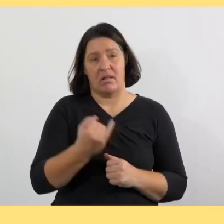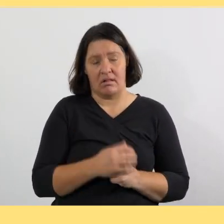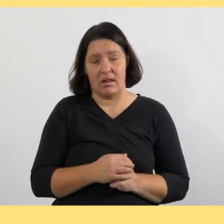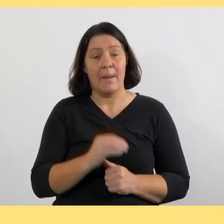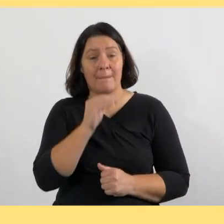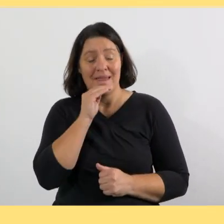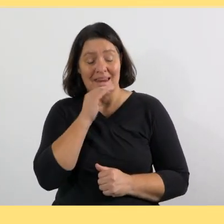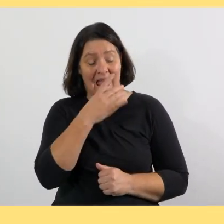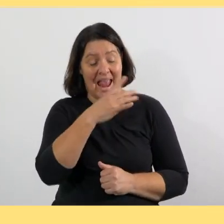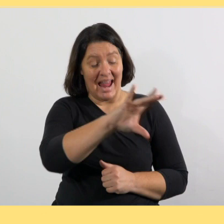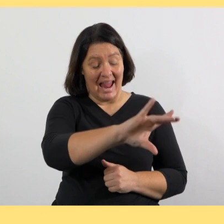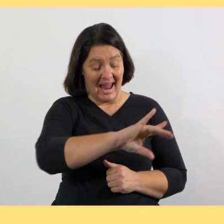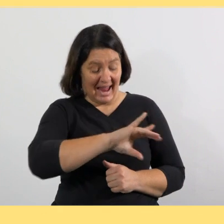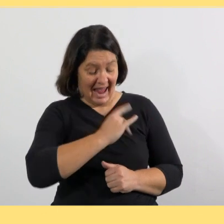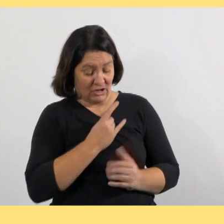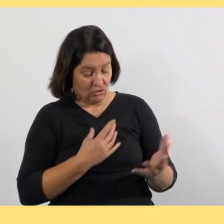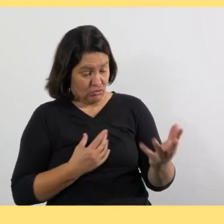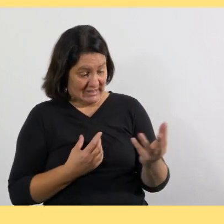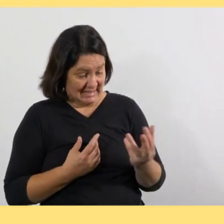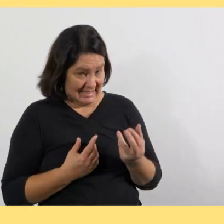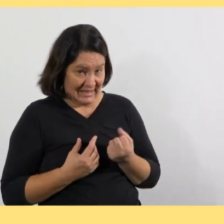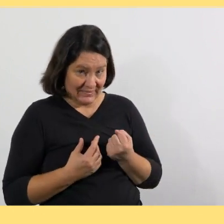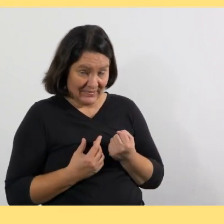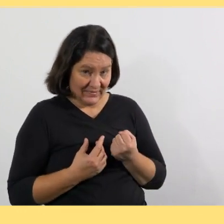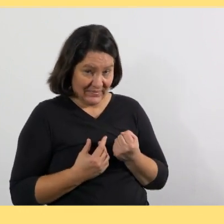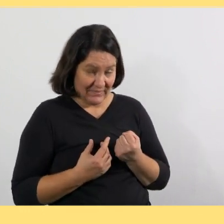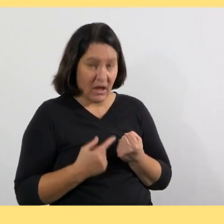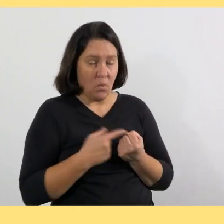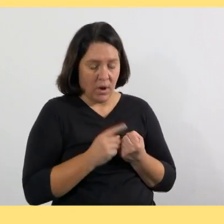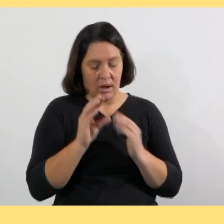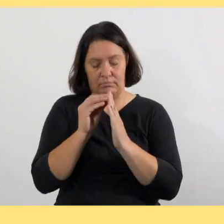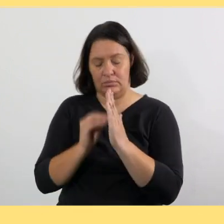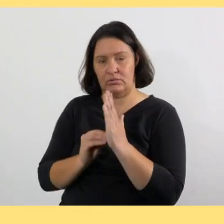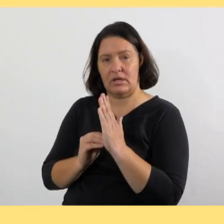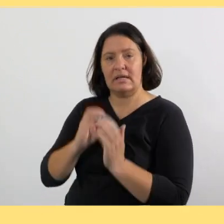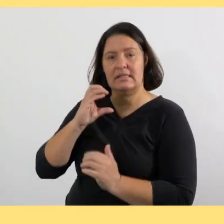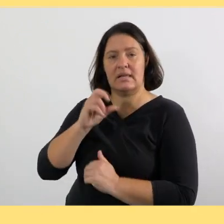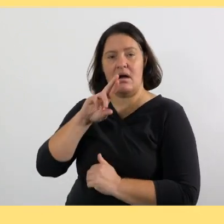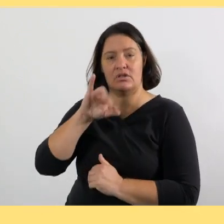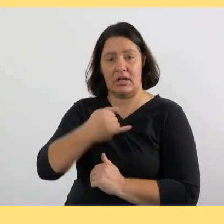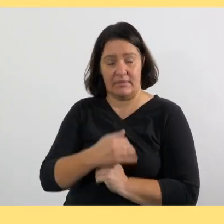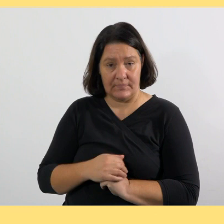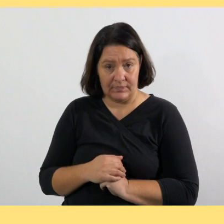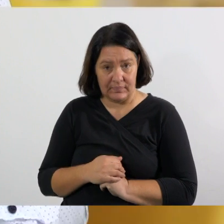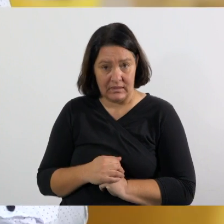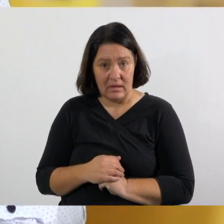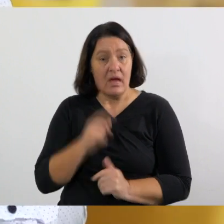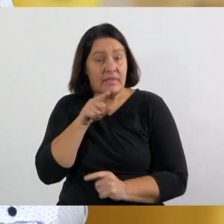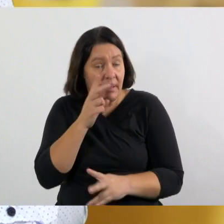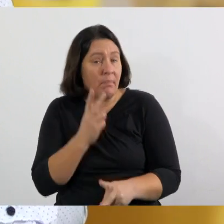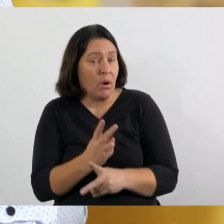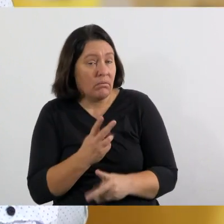cash received is recorded. So when we receive cash, we record it in the CRJ. It is